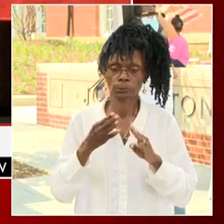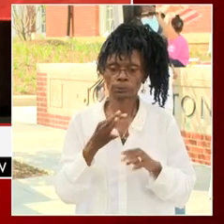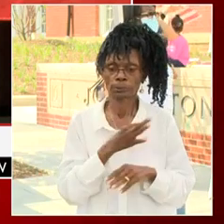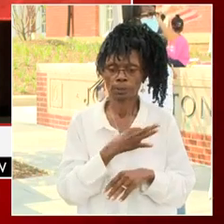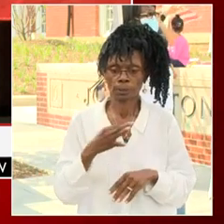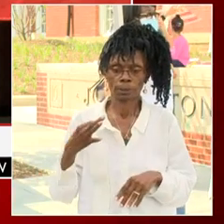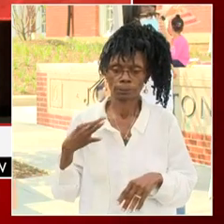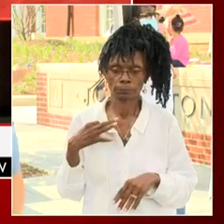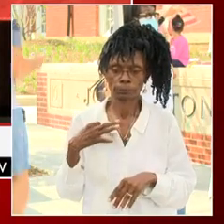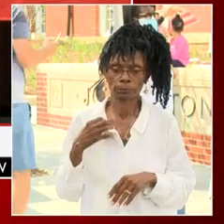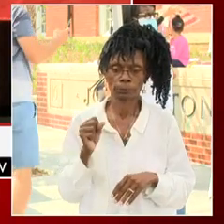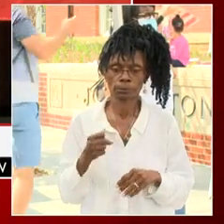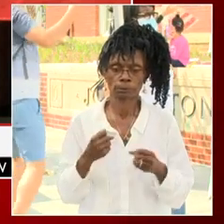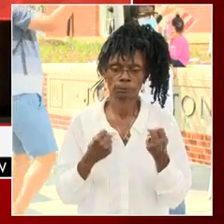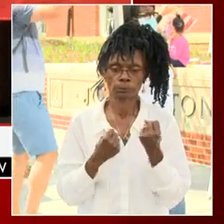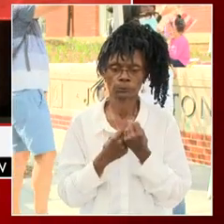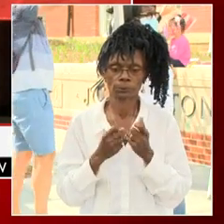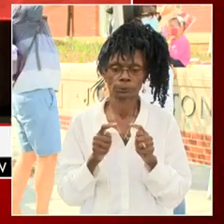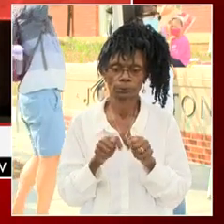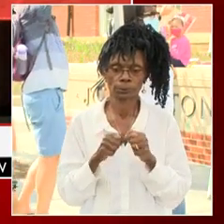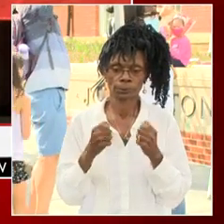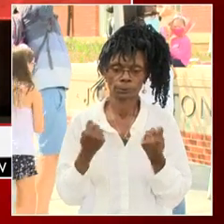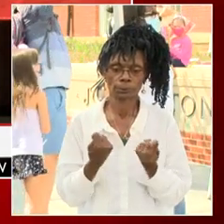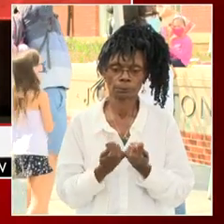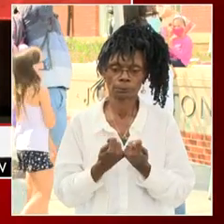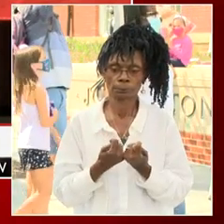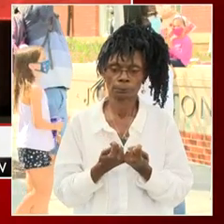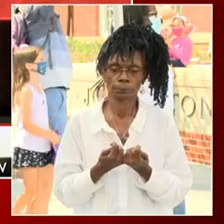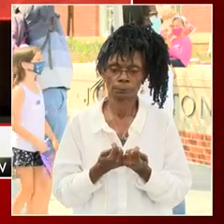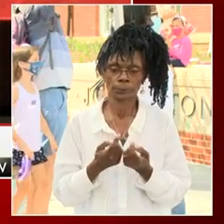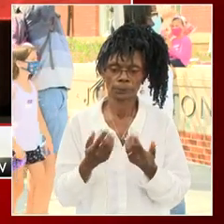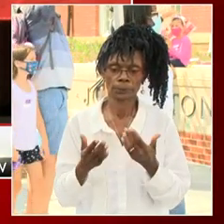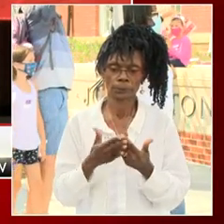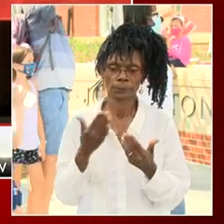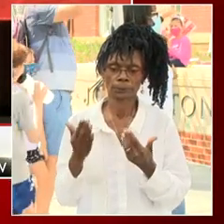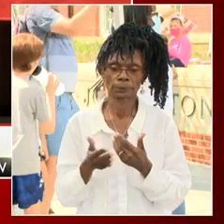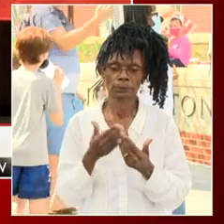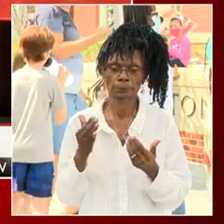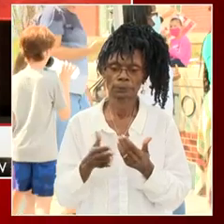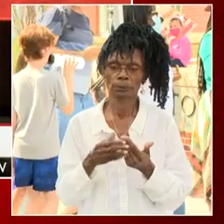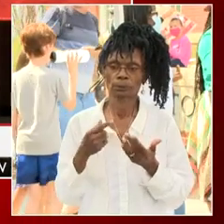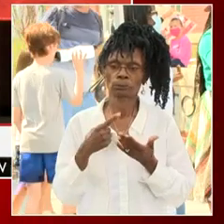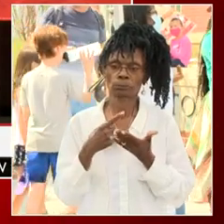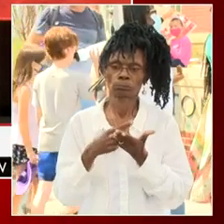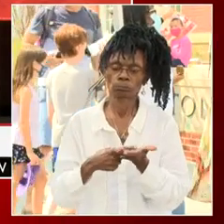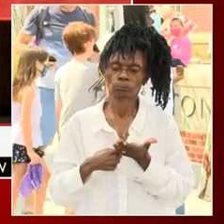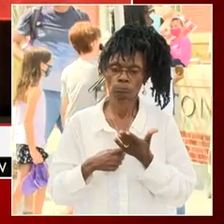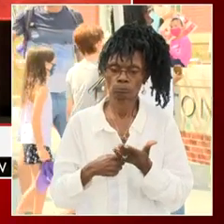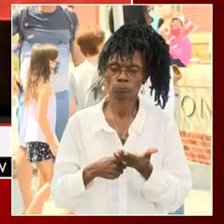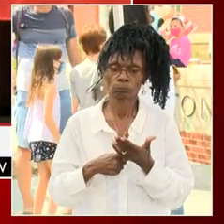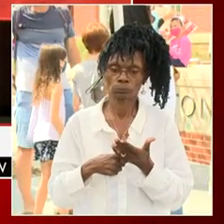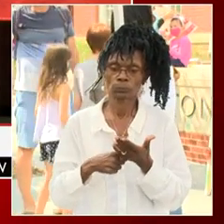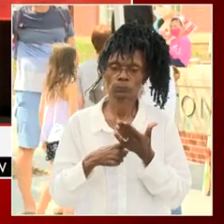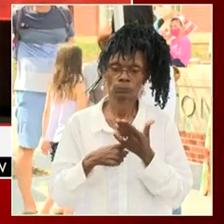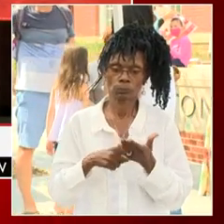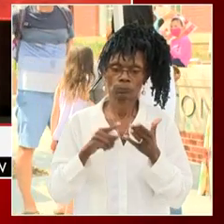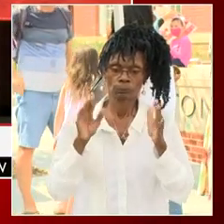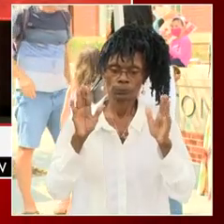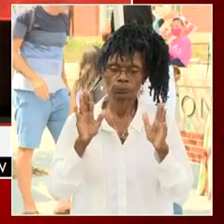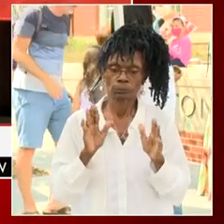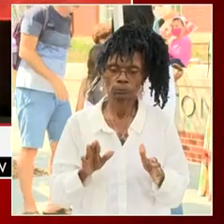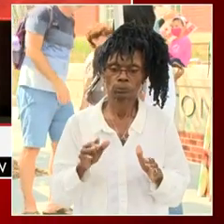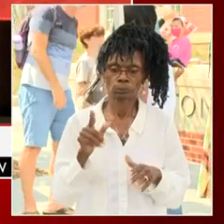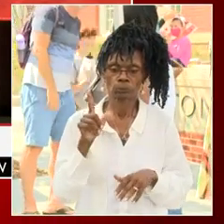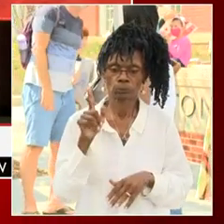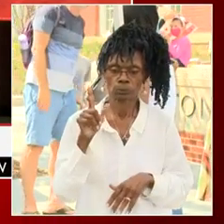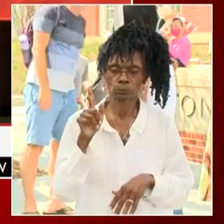these teams. It will be so much easier to talk about a world-class 21st century education when